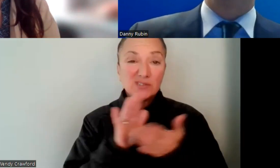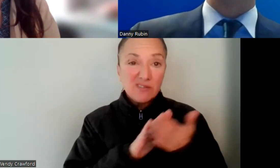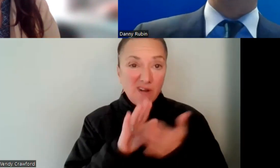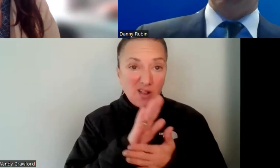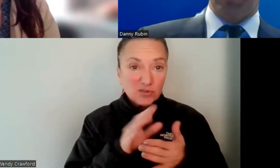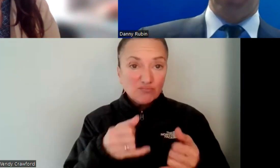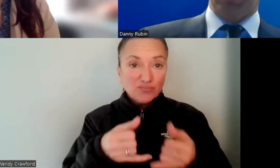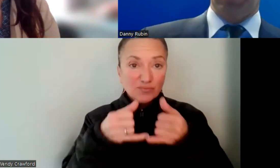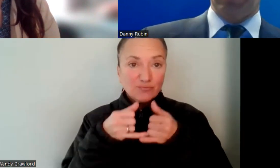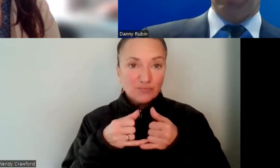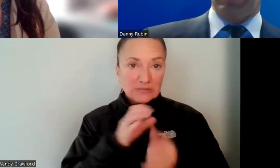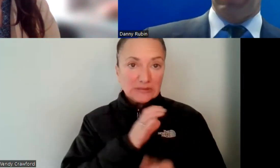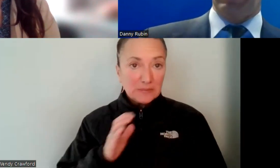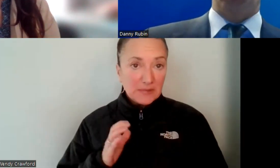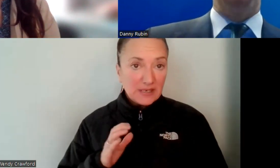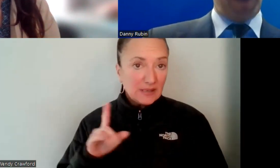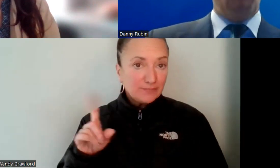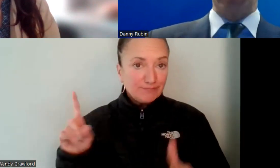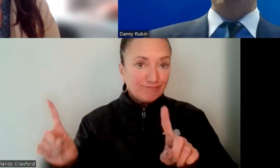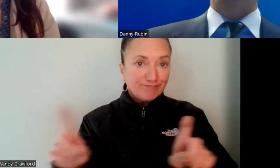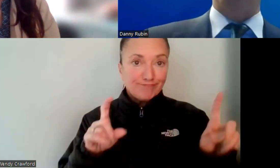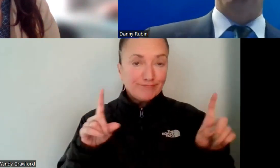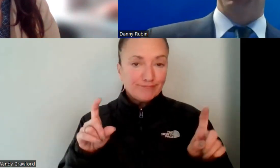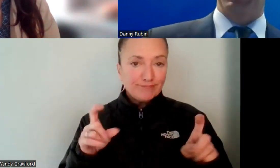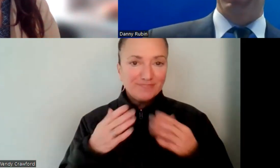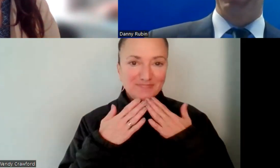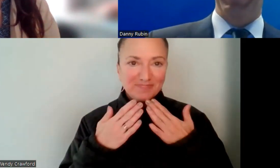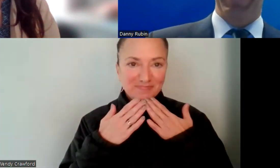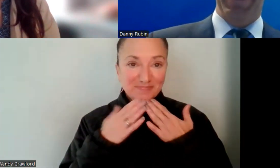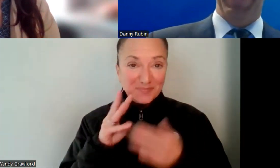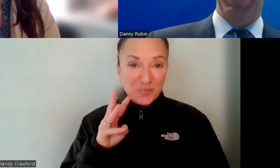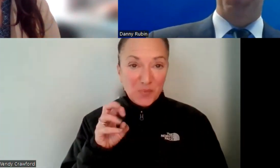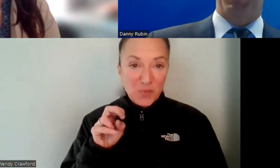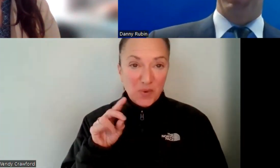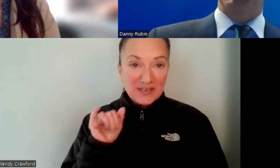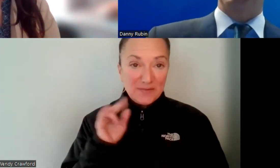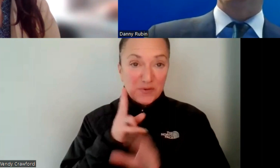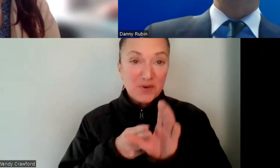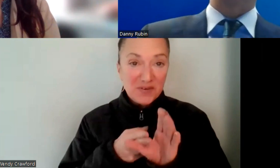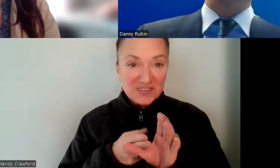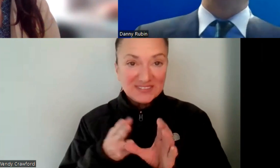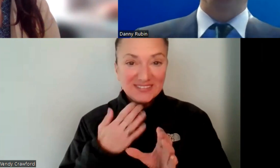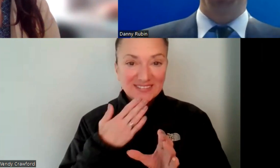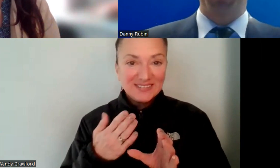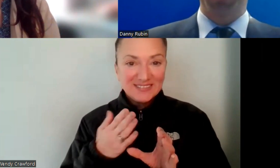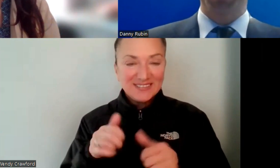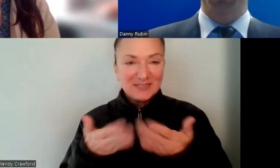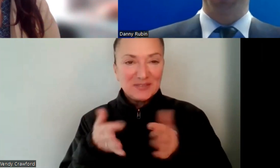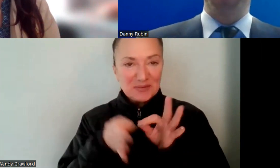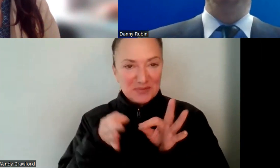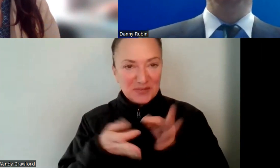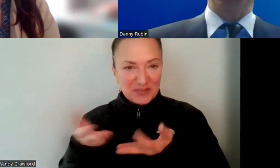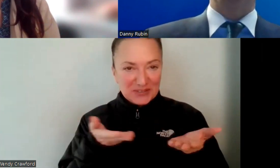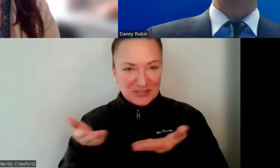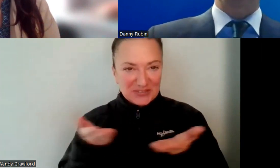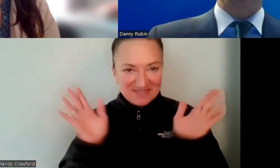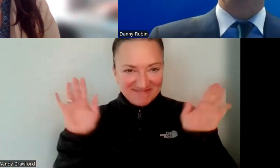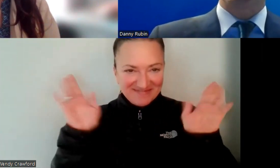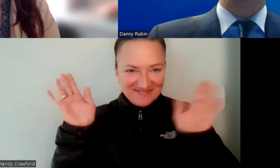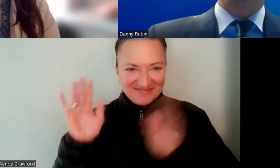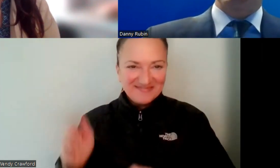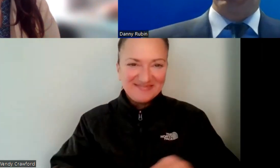committees, whomever it might be. And I want to thank Wendy Crawford for being here, providing interpreter services. Thank you,